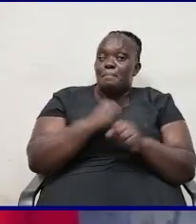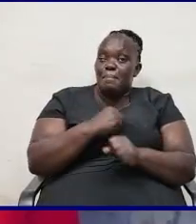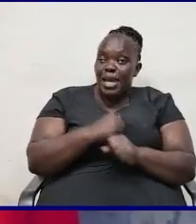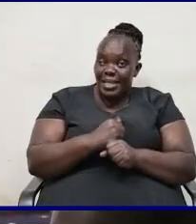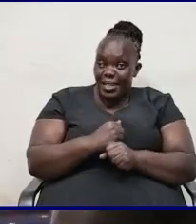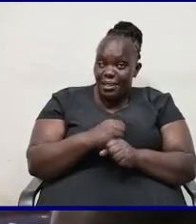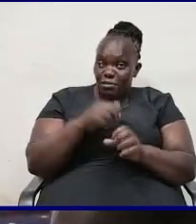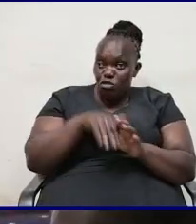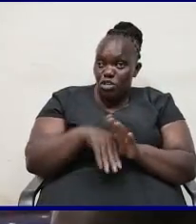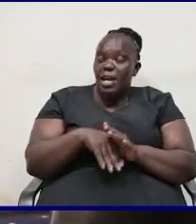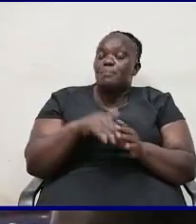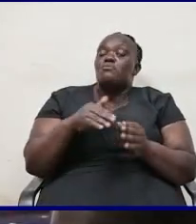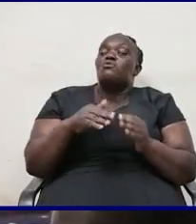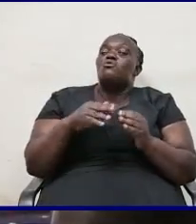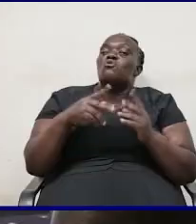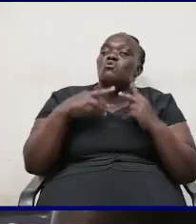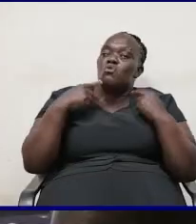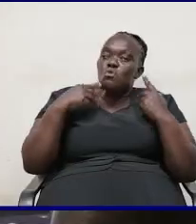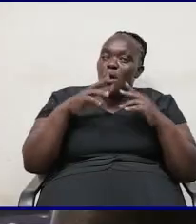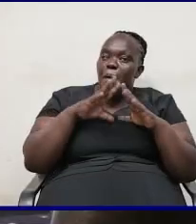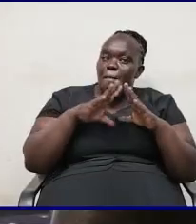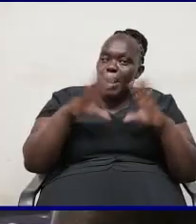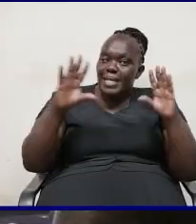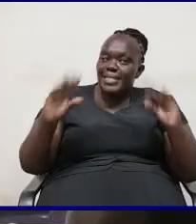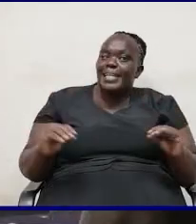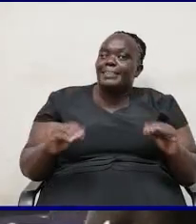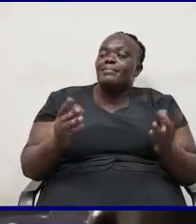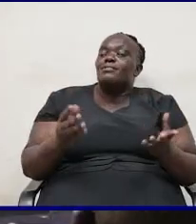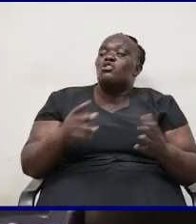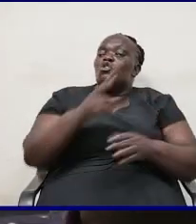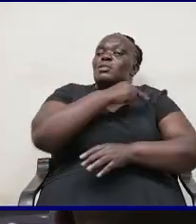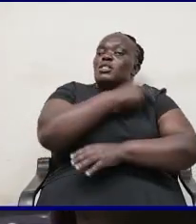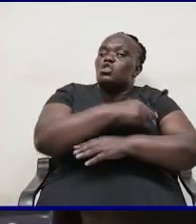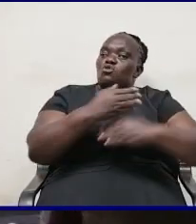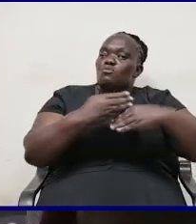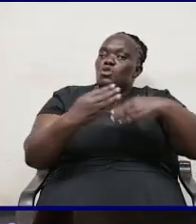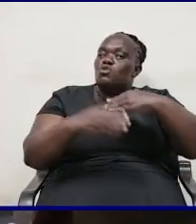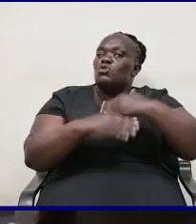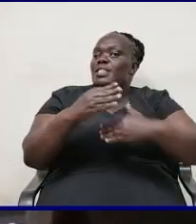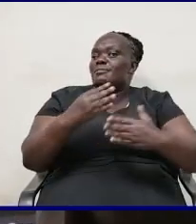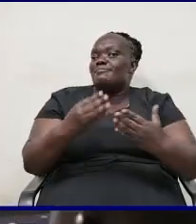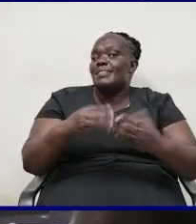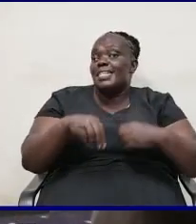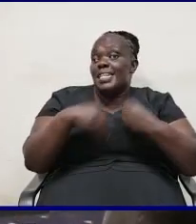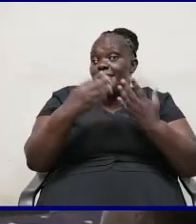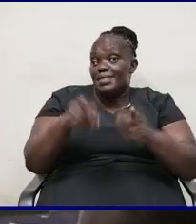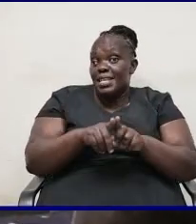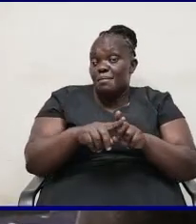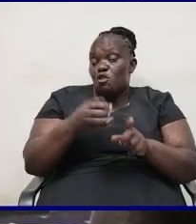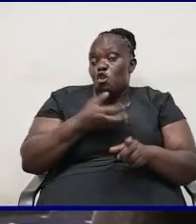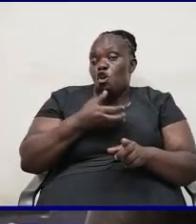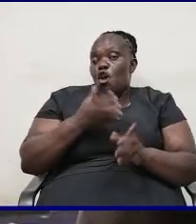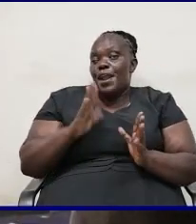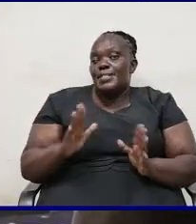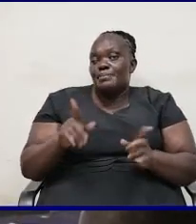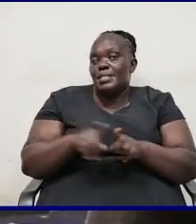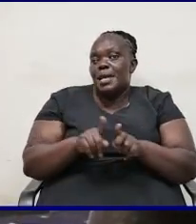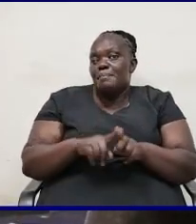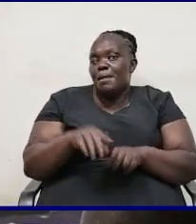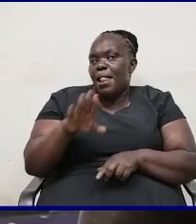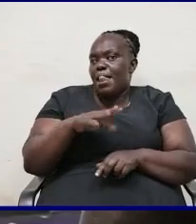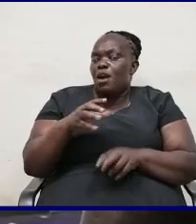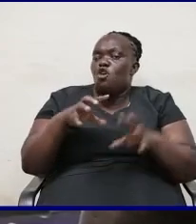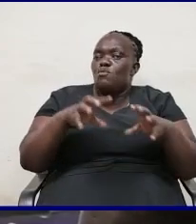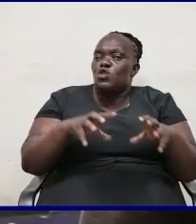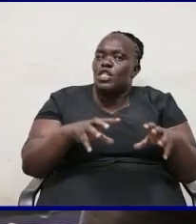them put up facilities, give out bursaries, build up hospitals, and so on. It gives also ownership, that pride of ownership